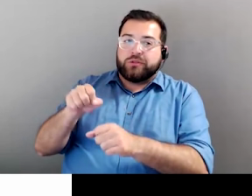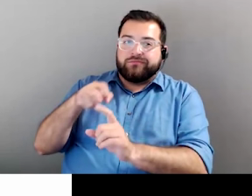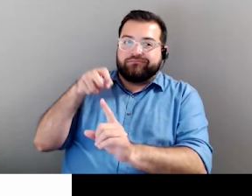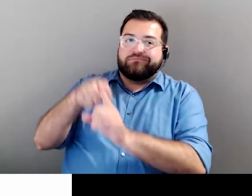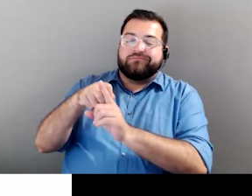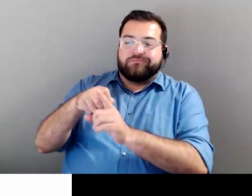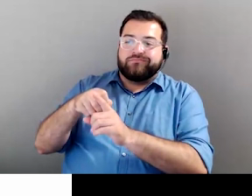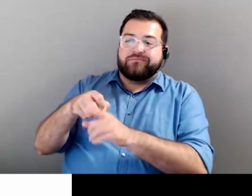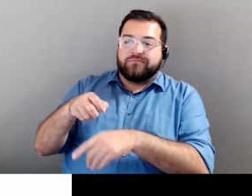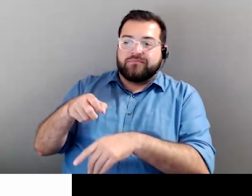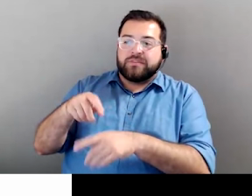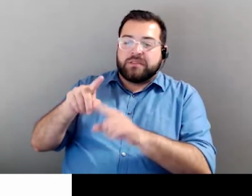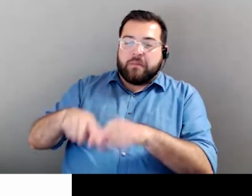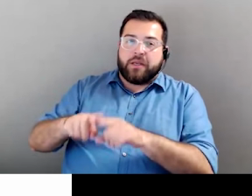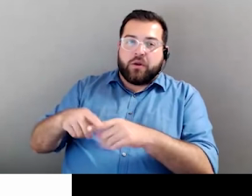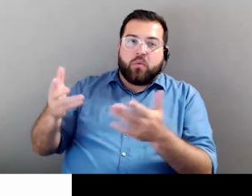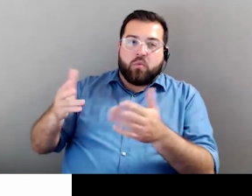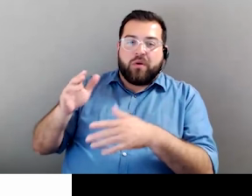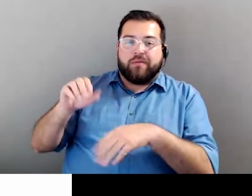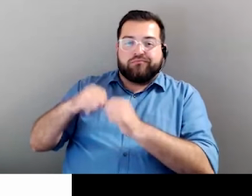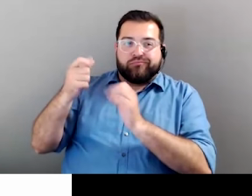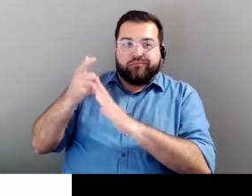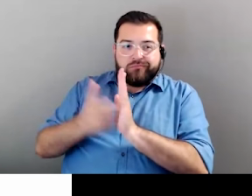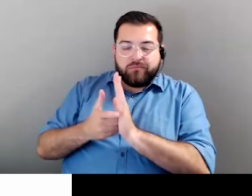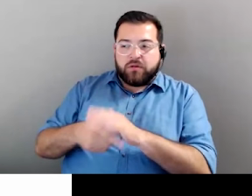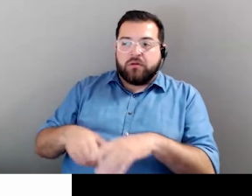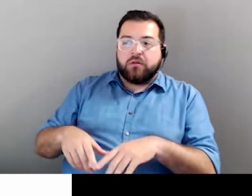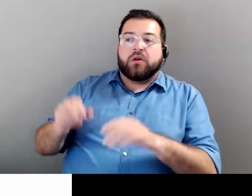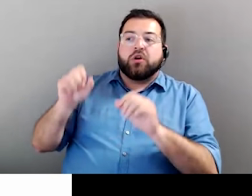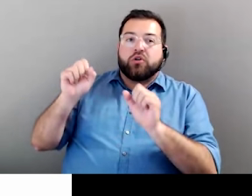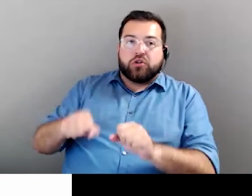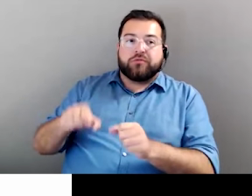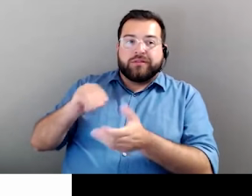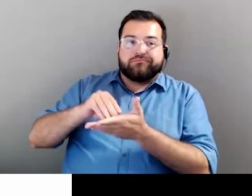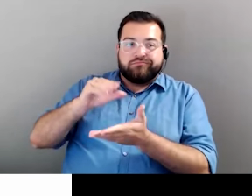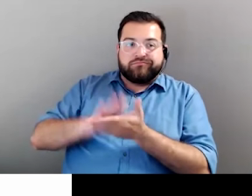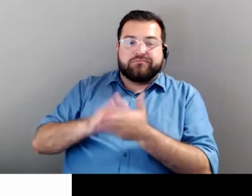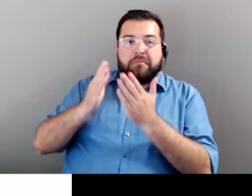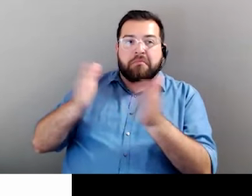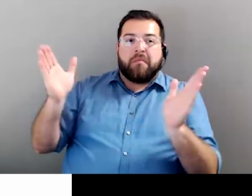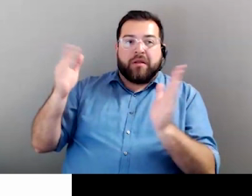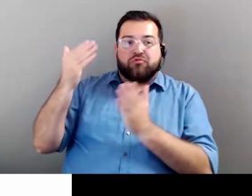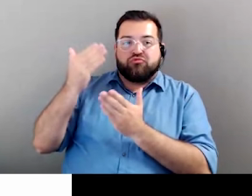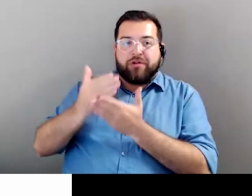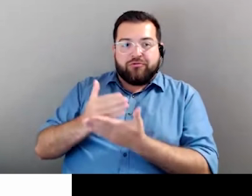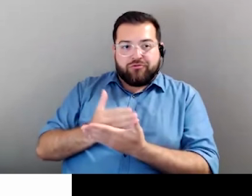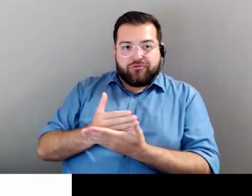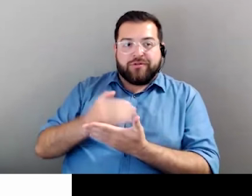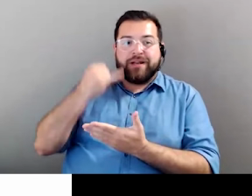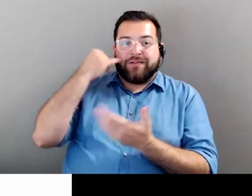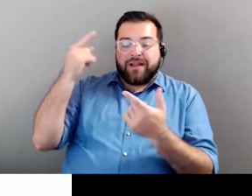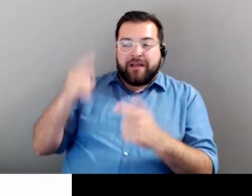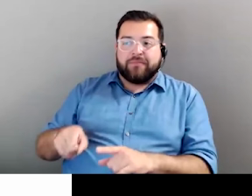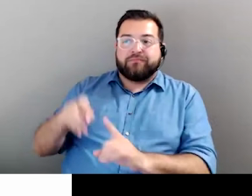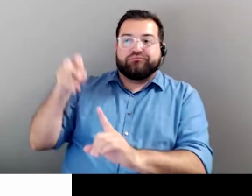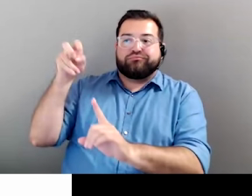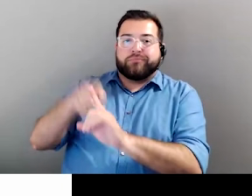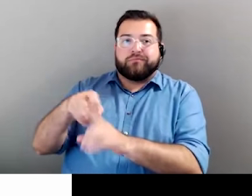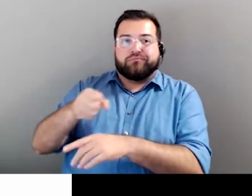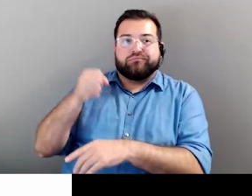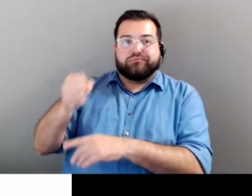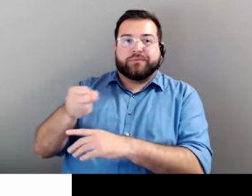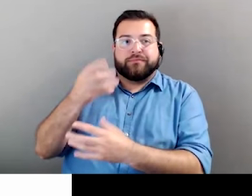on the crime. And it could be public record, it usually is, if there are convictions